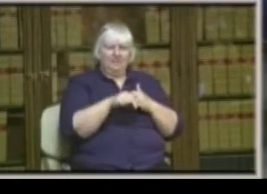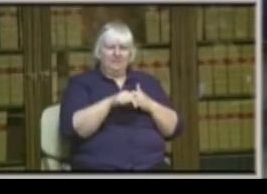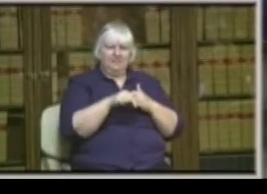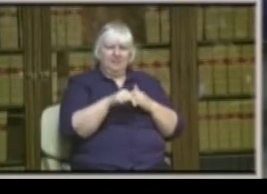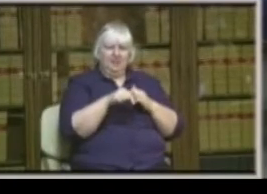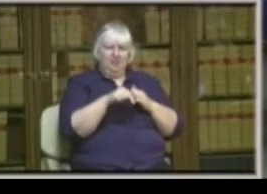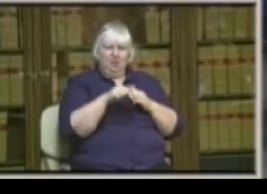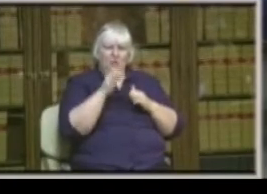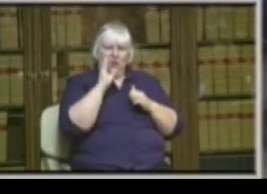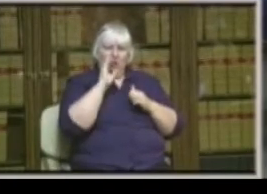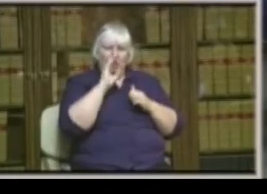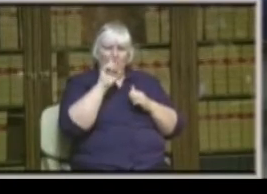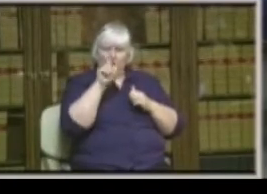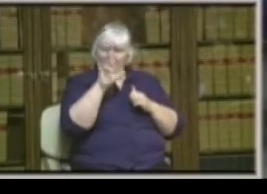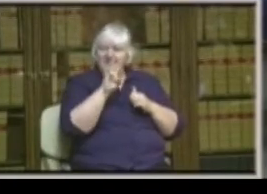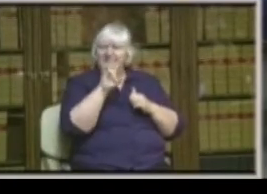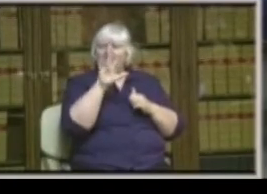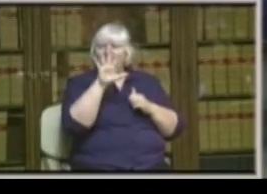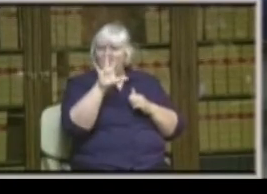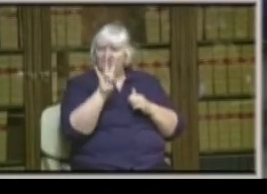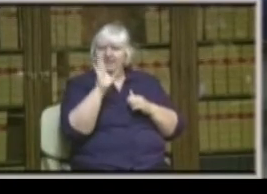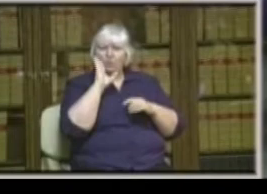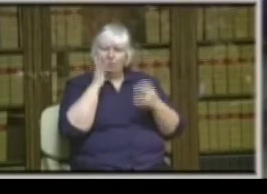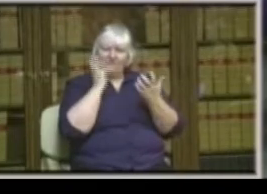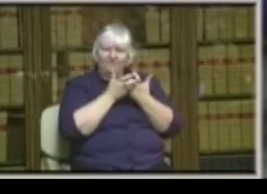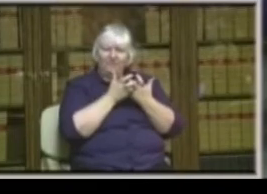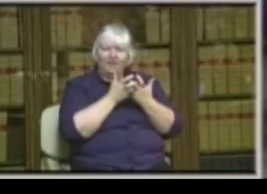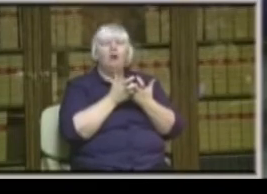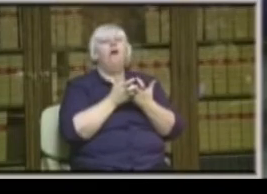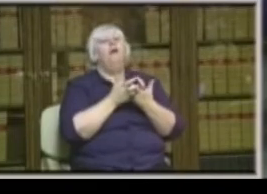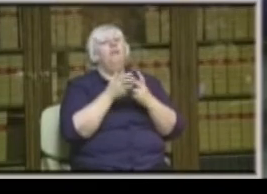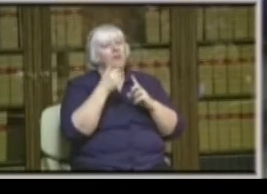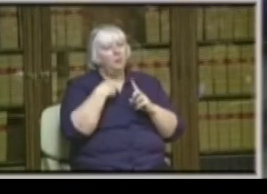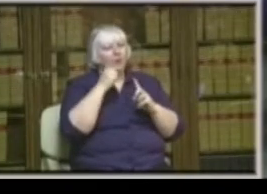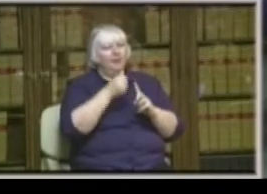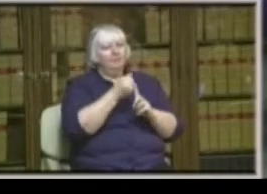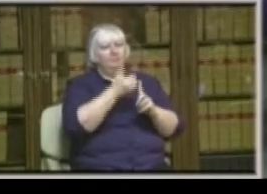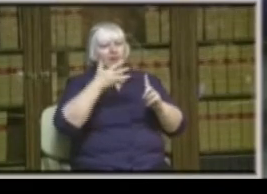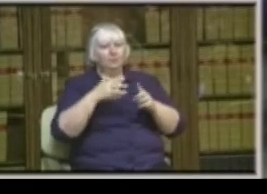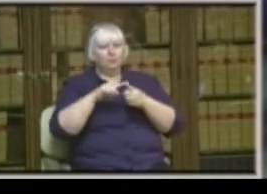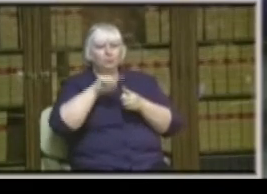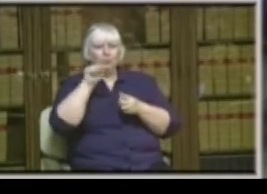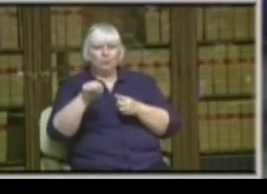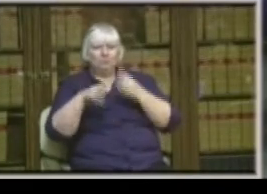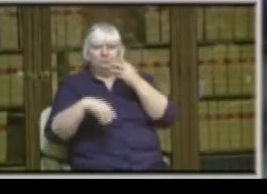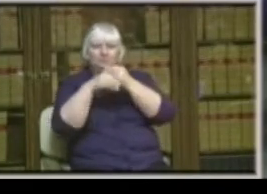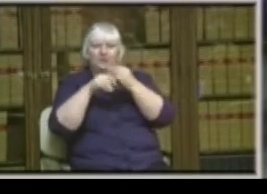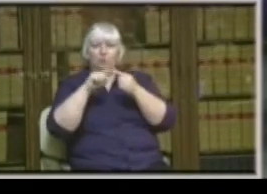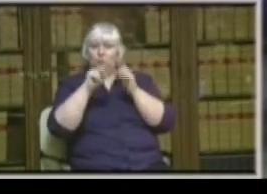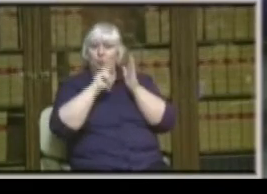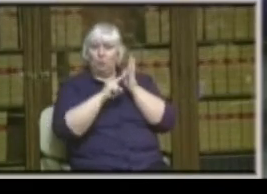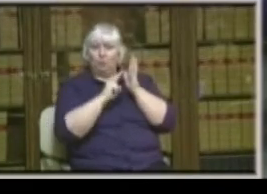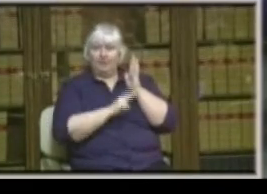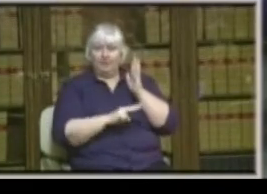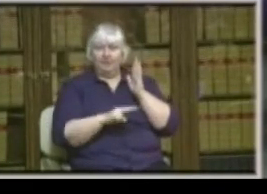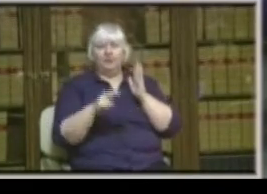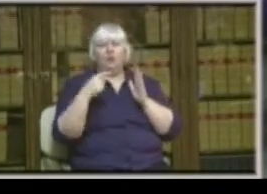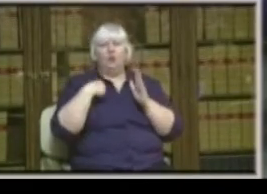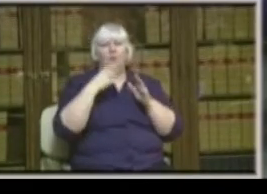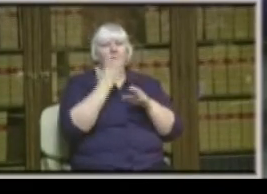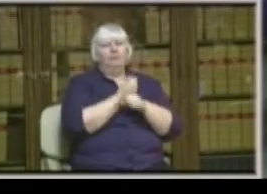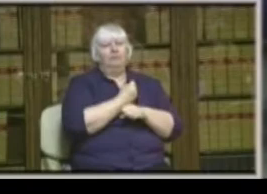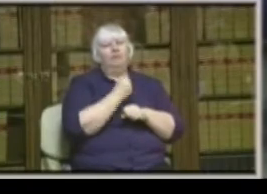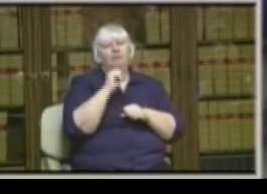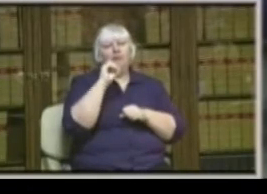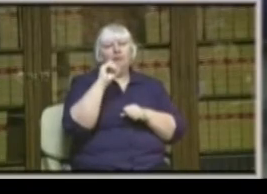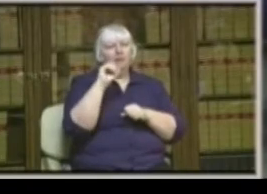reading. So when we met with our Oregon accommodations panel that consists of universities, school districts, individuals